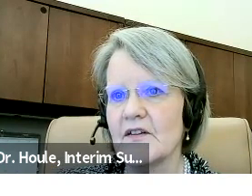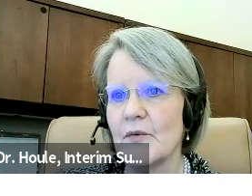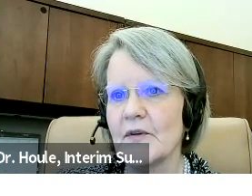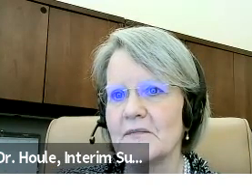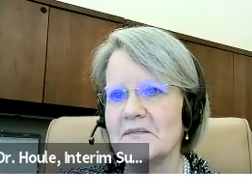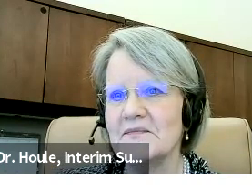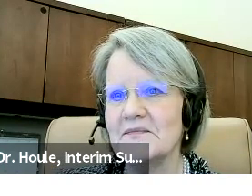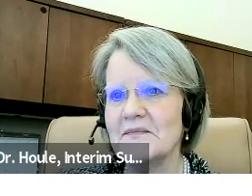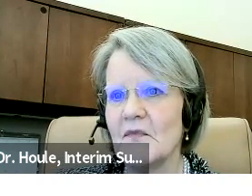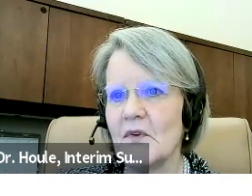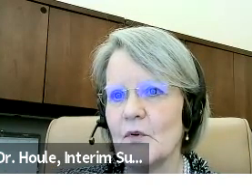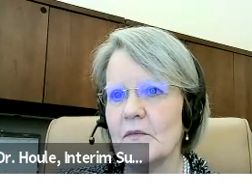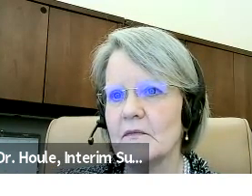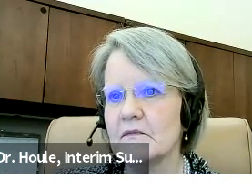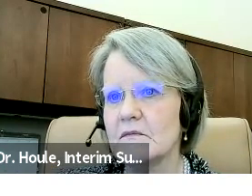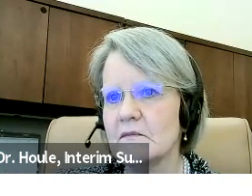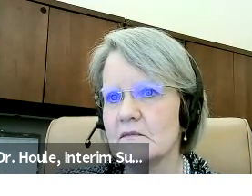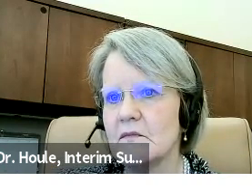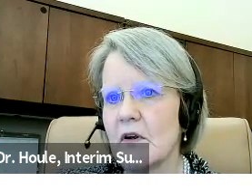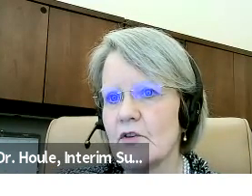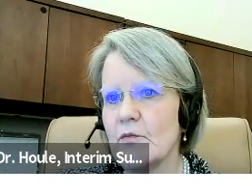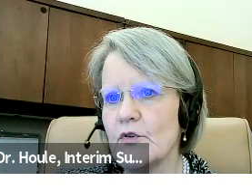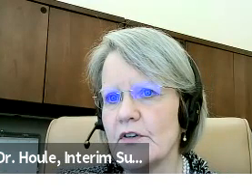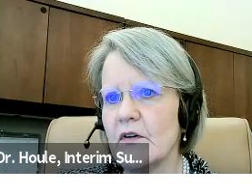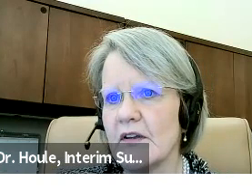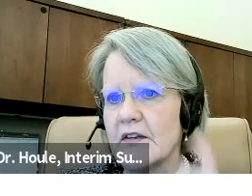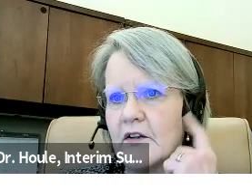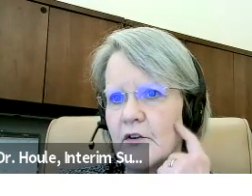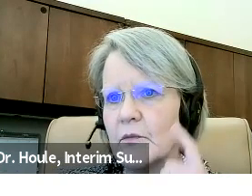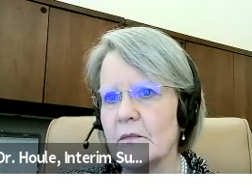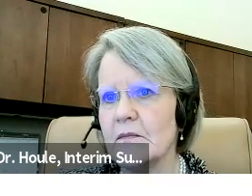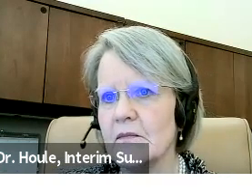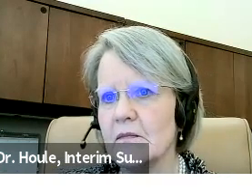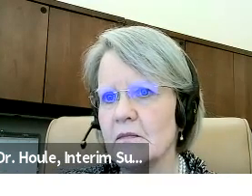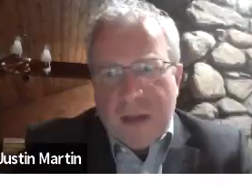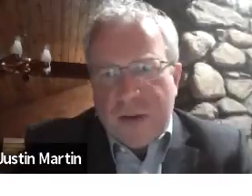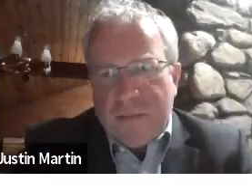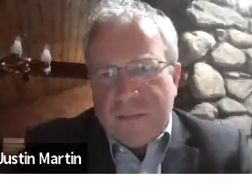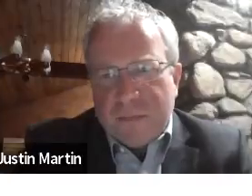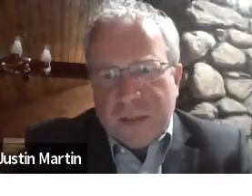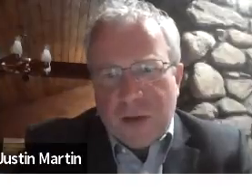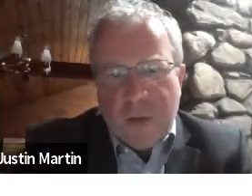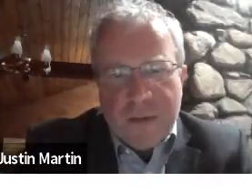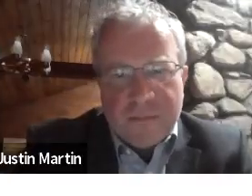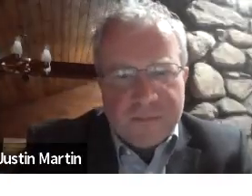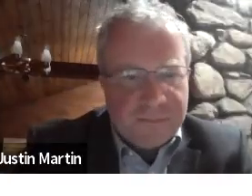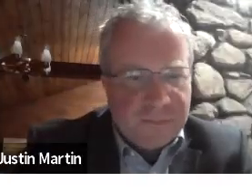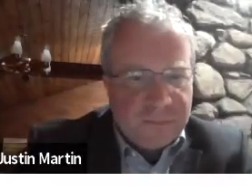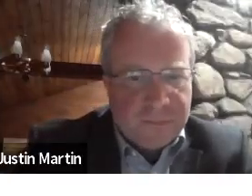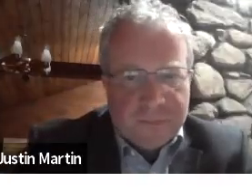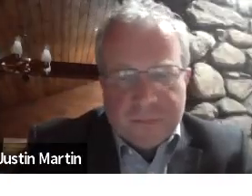Justin, and there you are. Oh, are you muted? I can't hear you. I'm not muted. Oh, Hello, there everyone. you